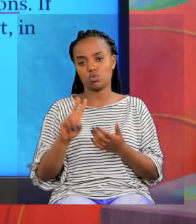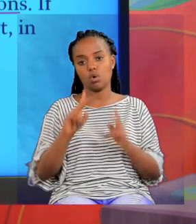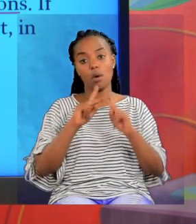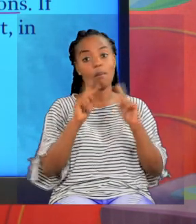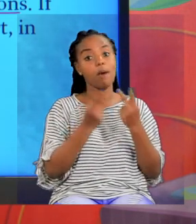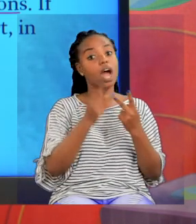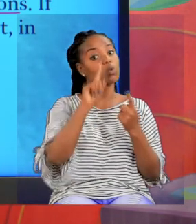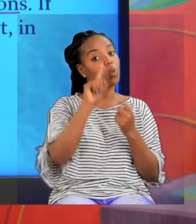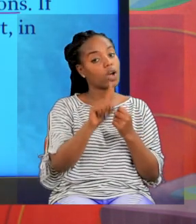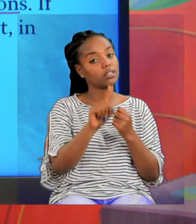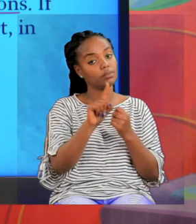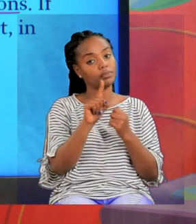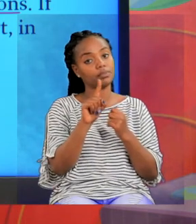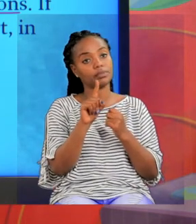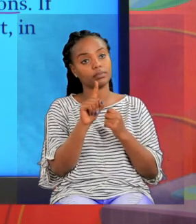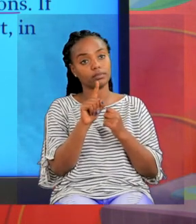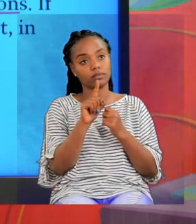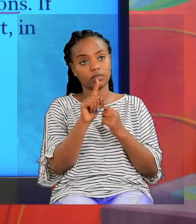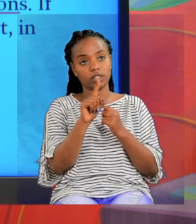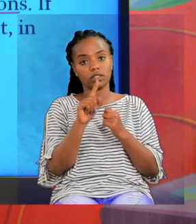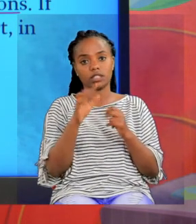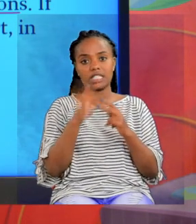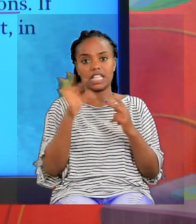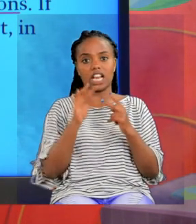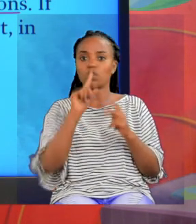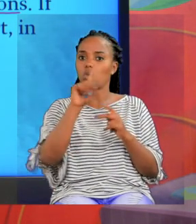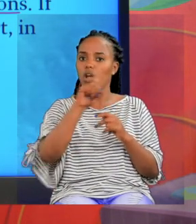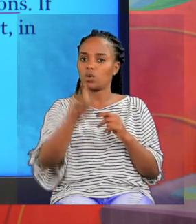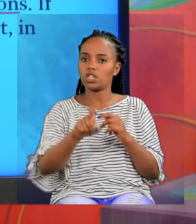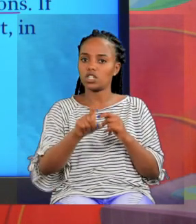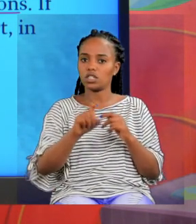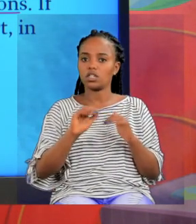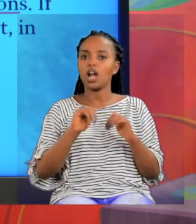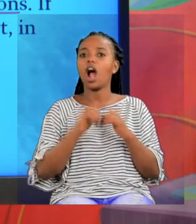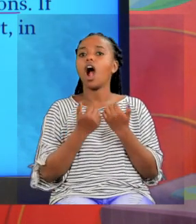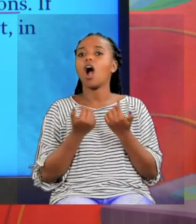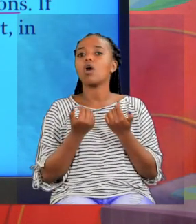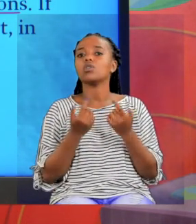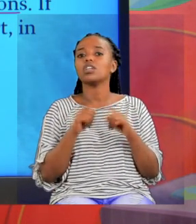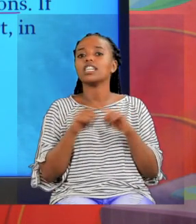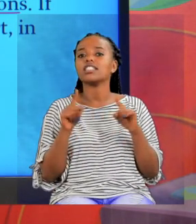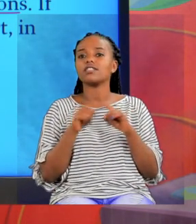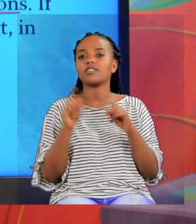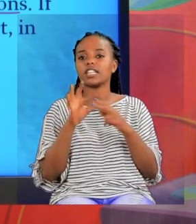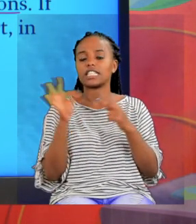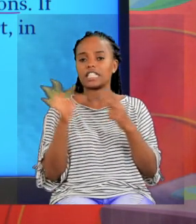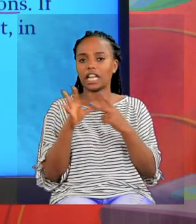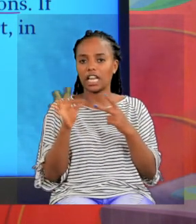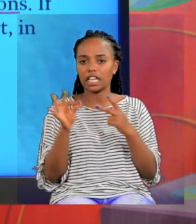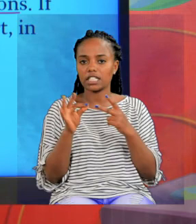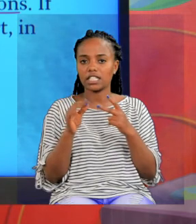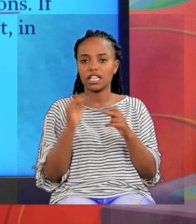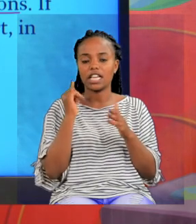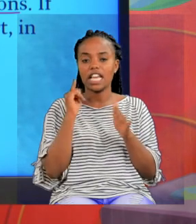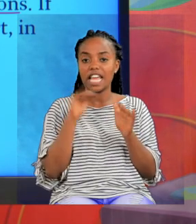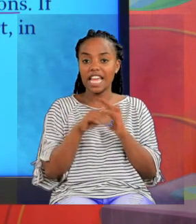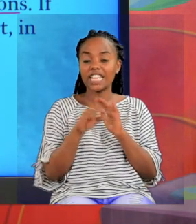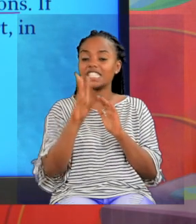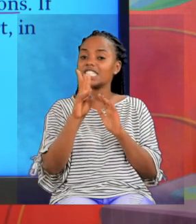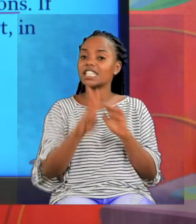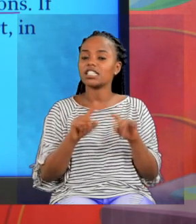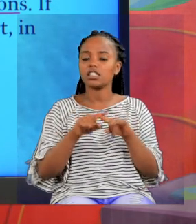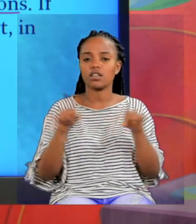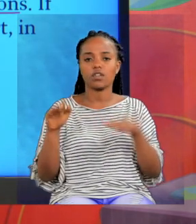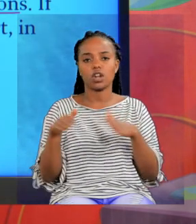1, he select one question. So in how many different ways can he select? In 6